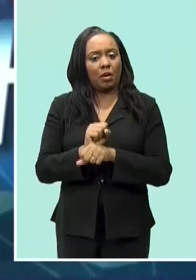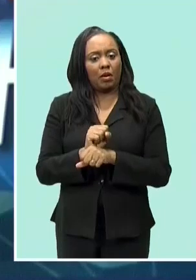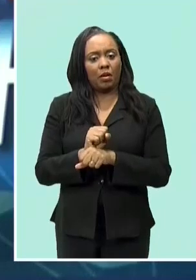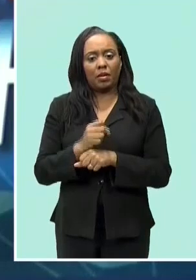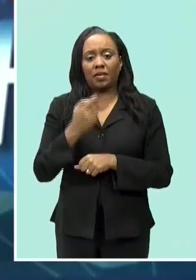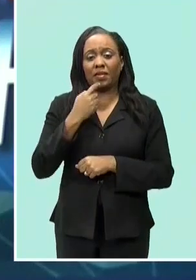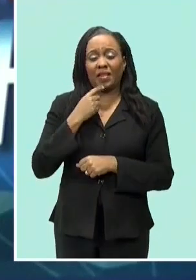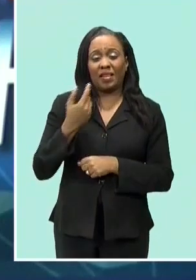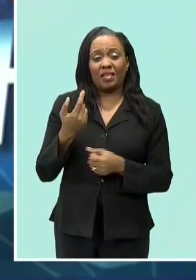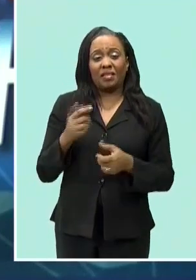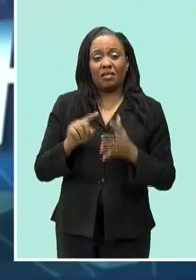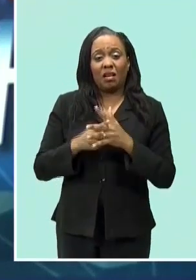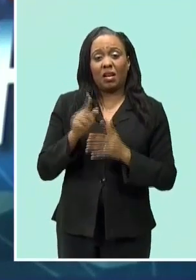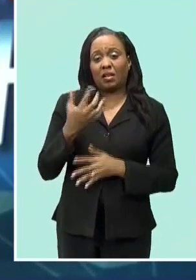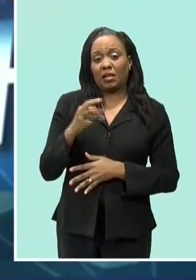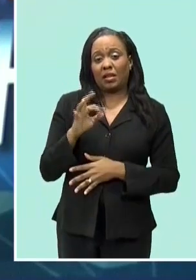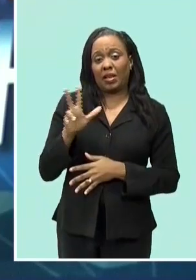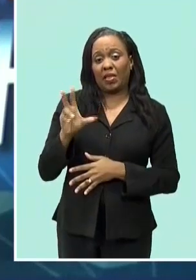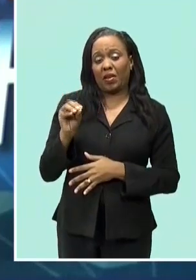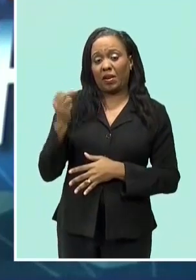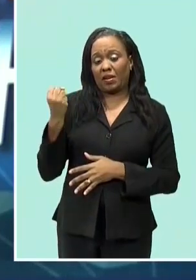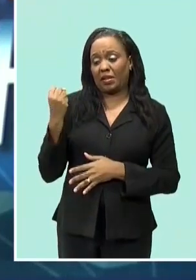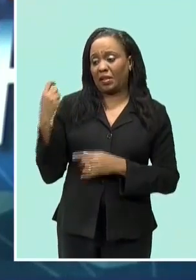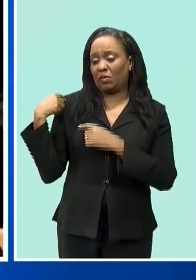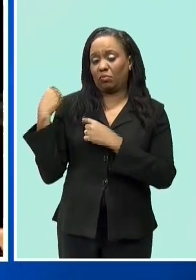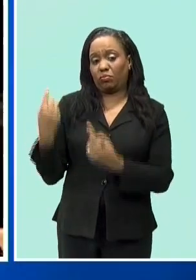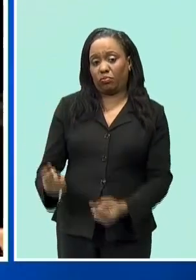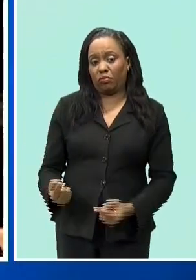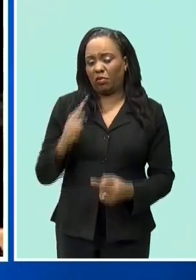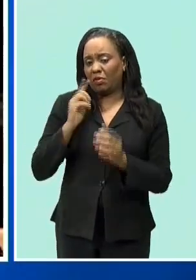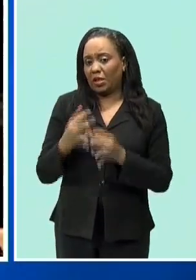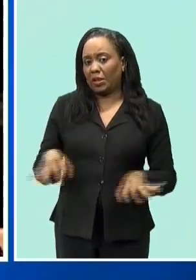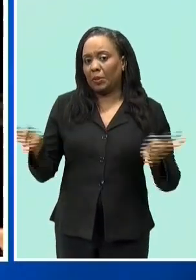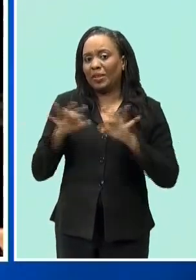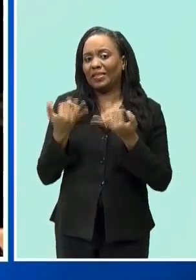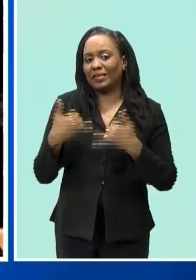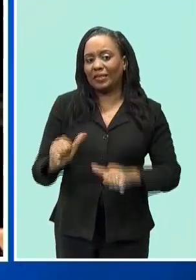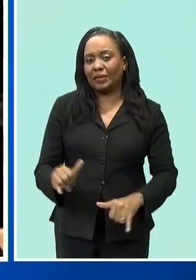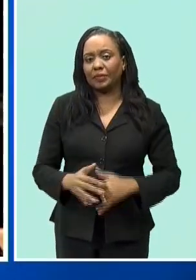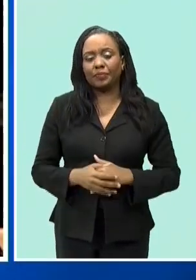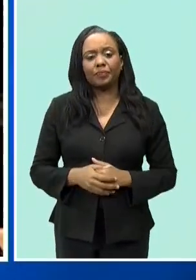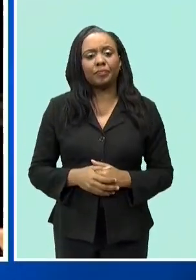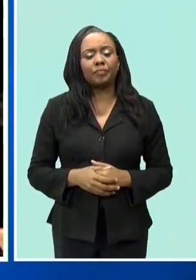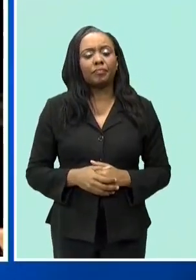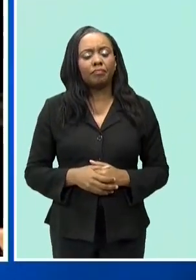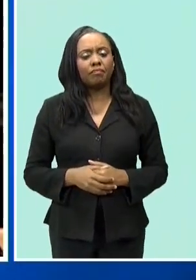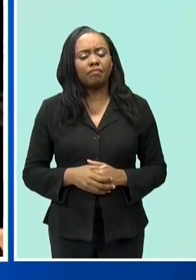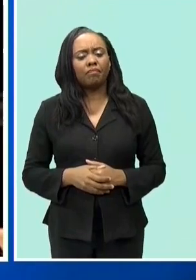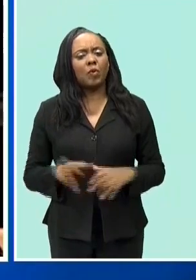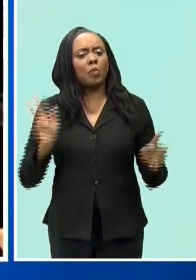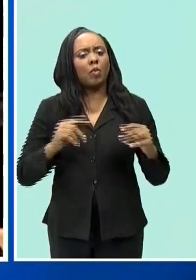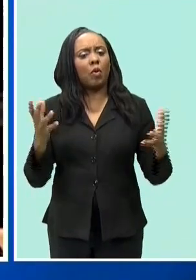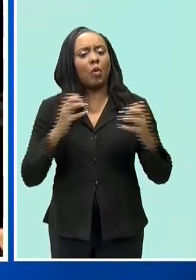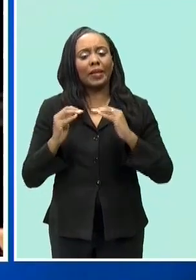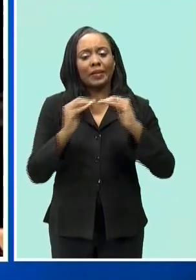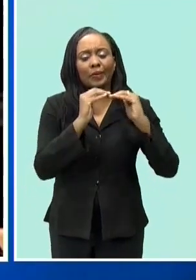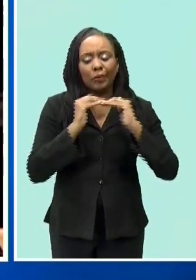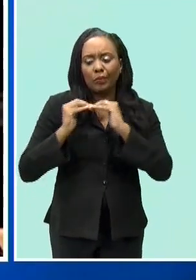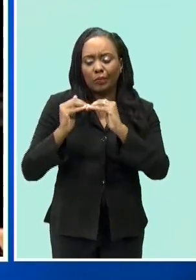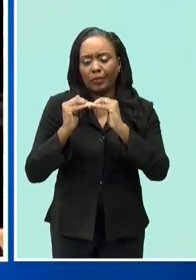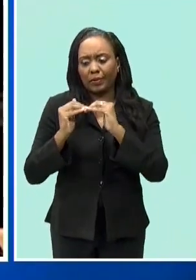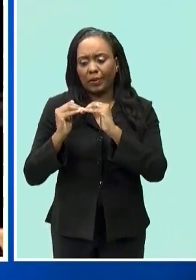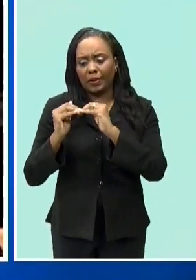as relevant today as they were back then. They called for equality. They called for